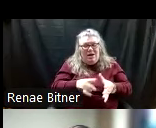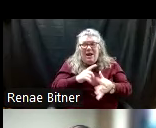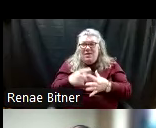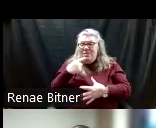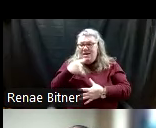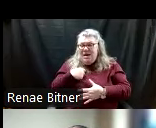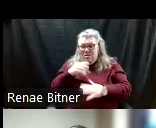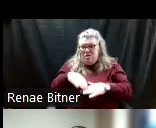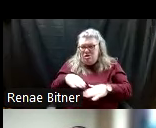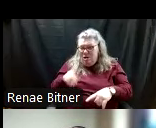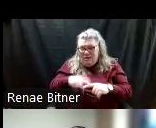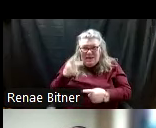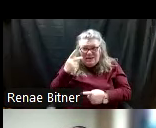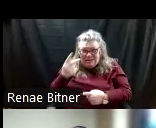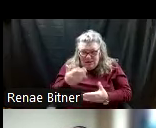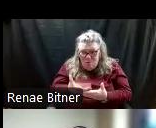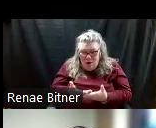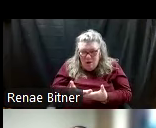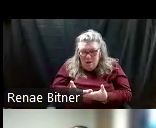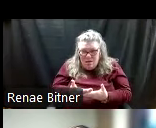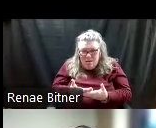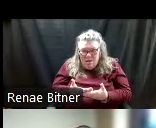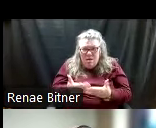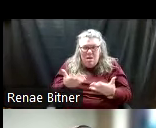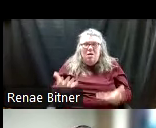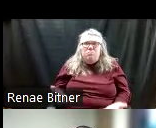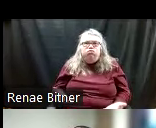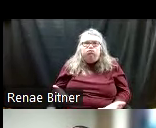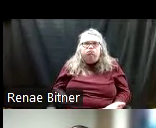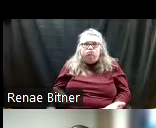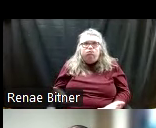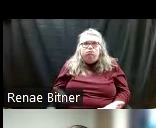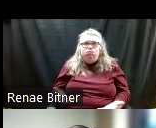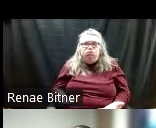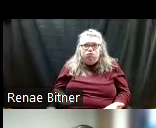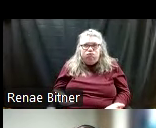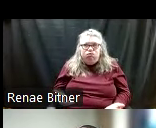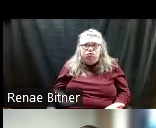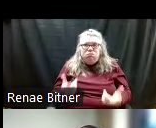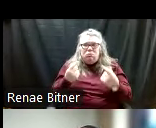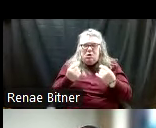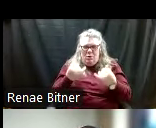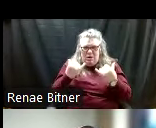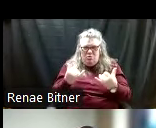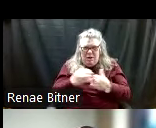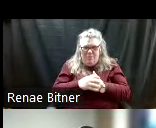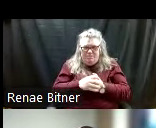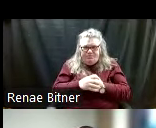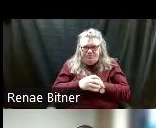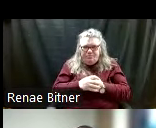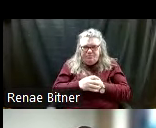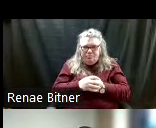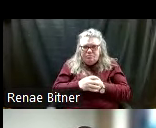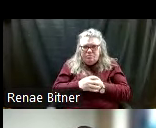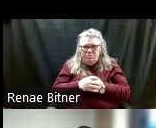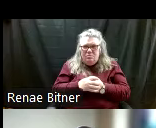child can't really see very well. Oh, crud. What do I do now? So, um, I